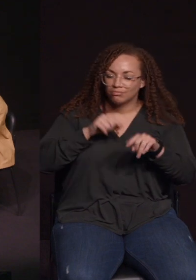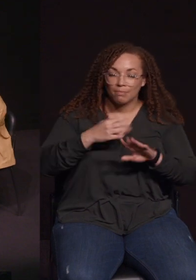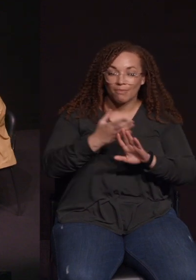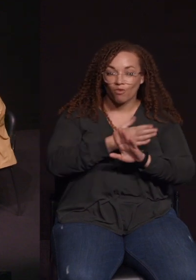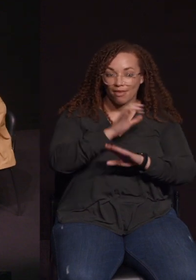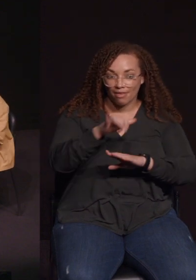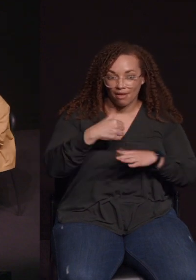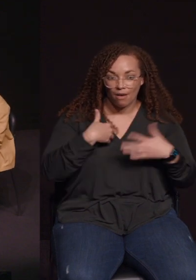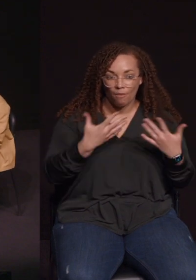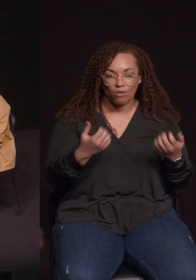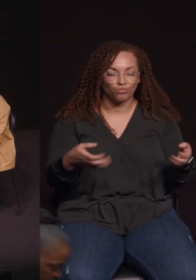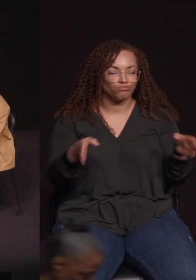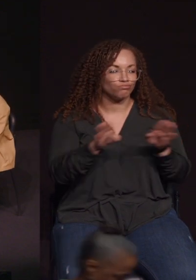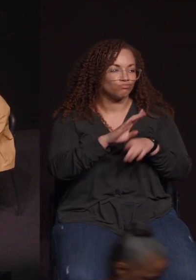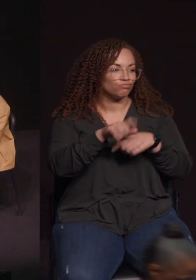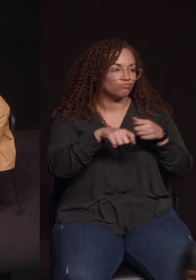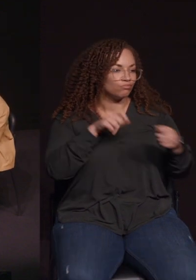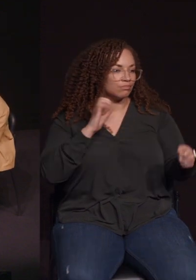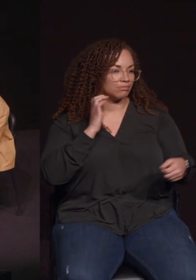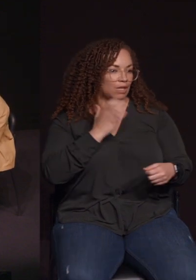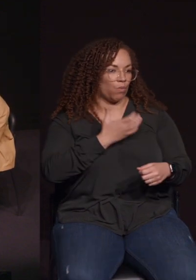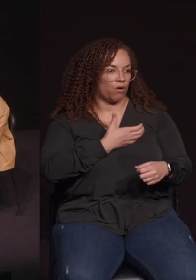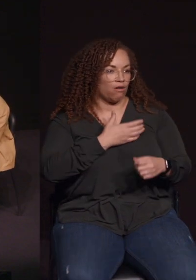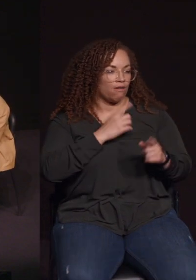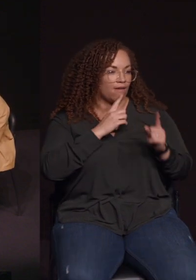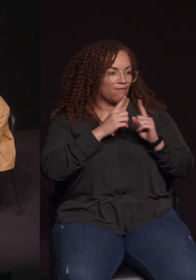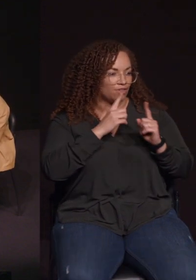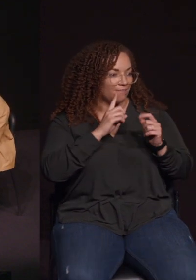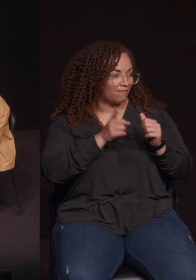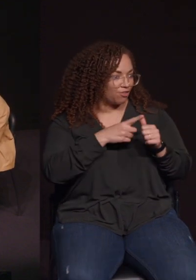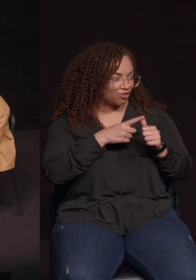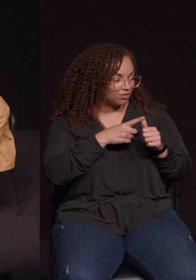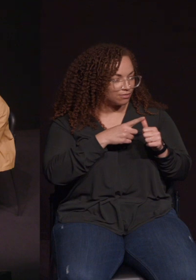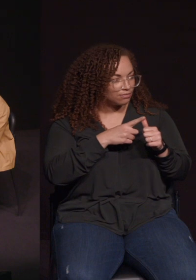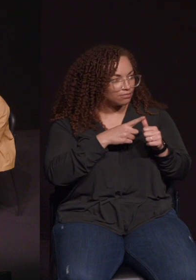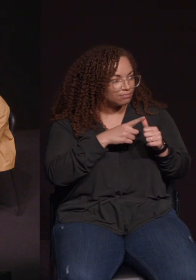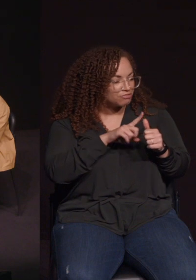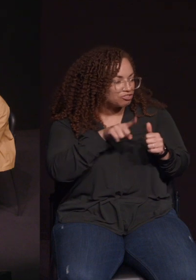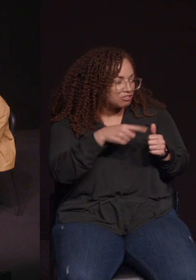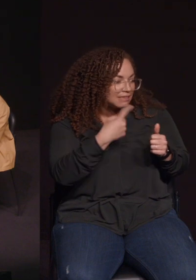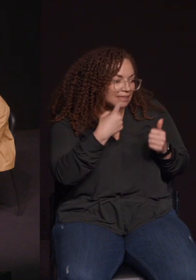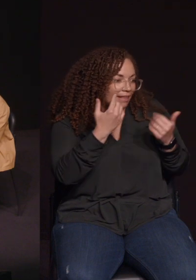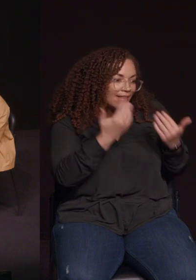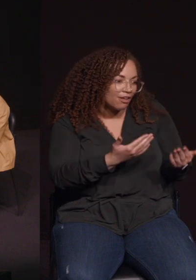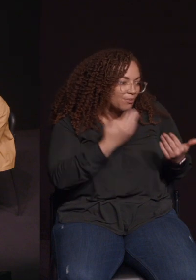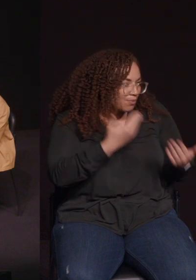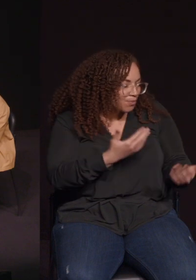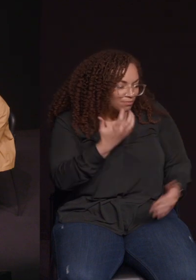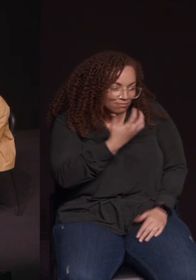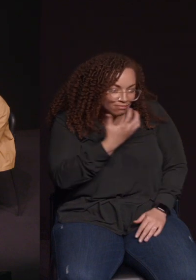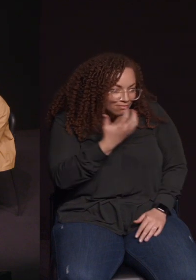close our conversation first by just saying thank you. Oh my goodness, Thank you.